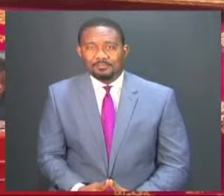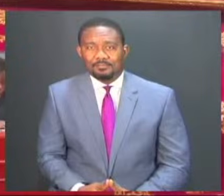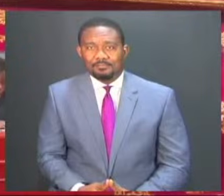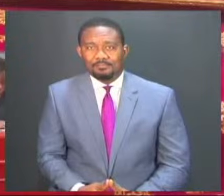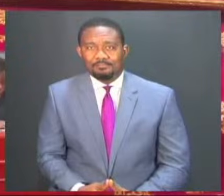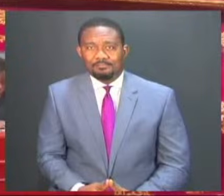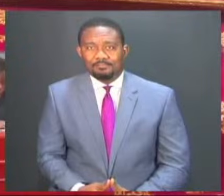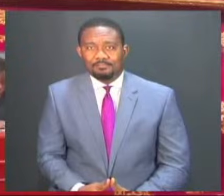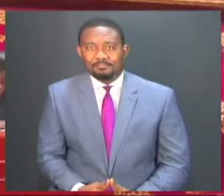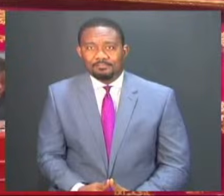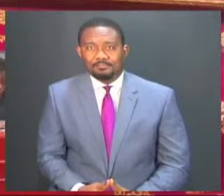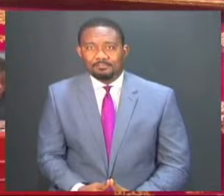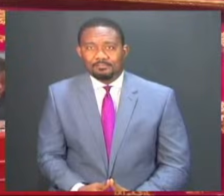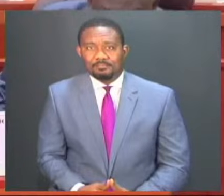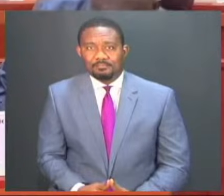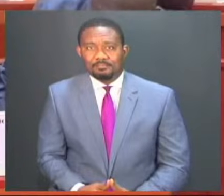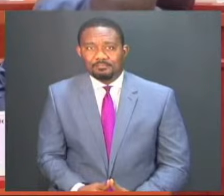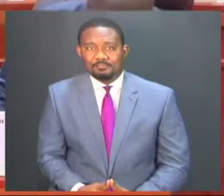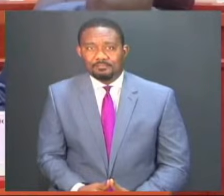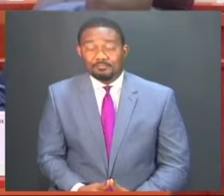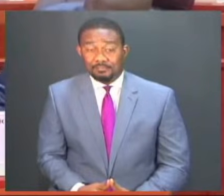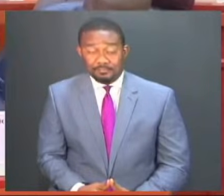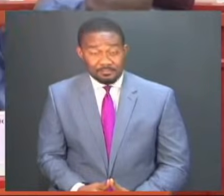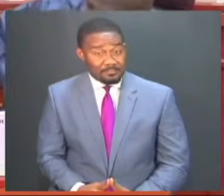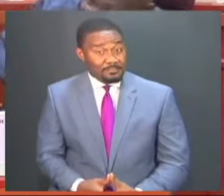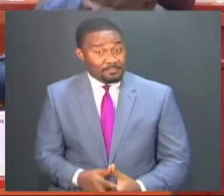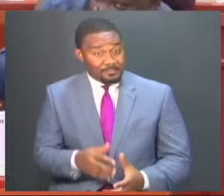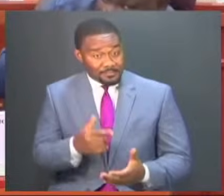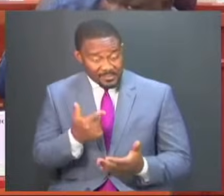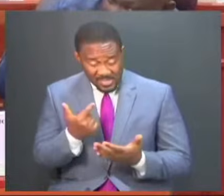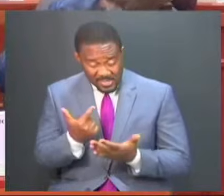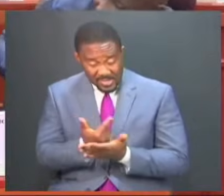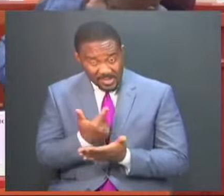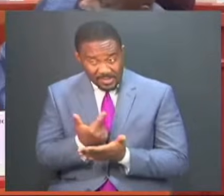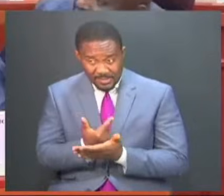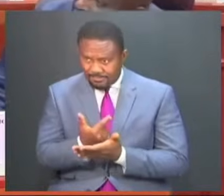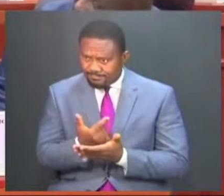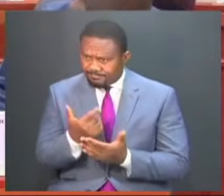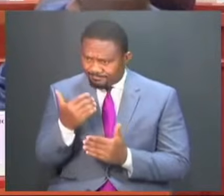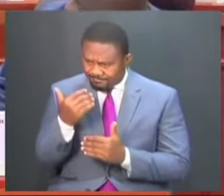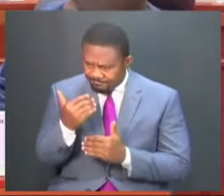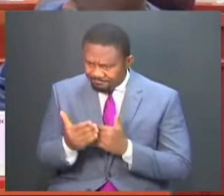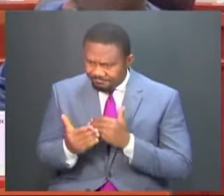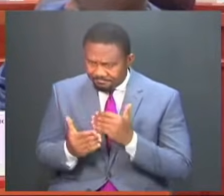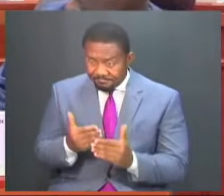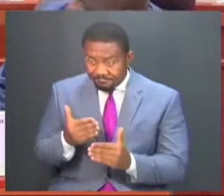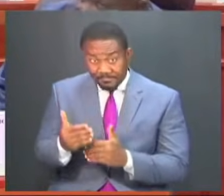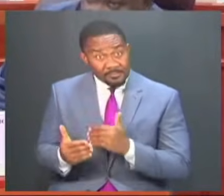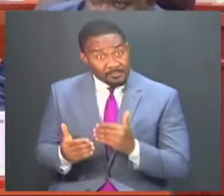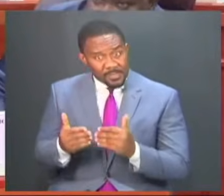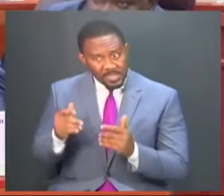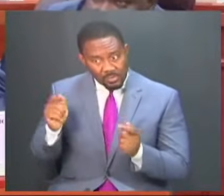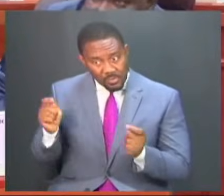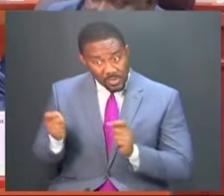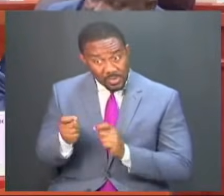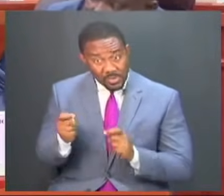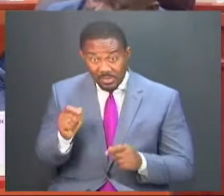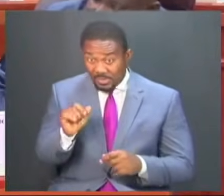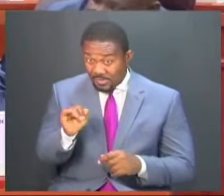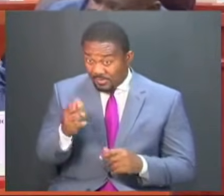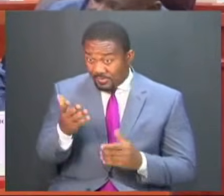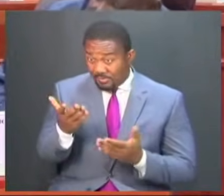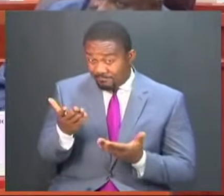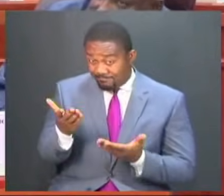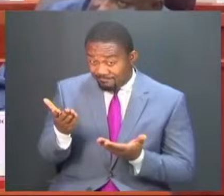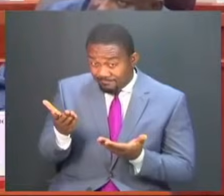so Ghana is transitioning. We are gladly transitioning. And I'm saying, when you are bringing the agreement, let us